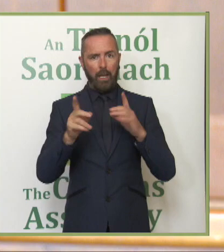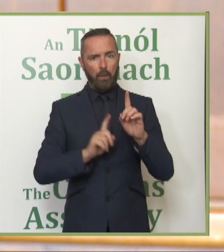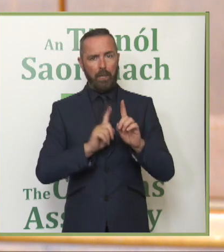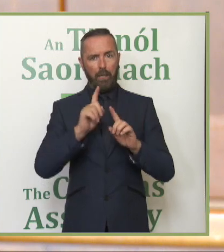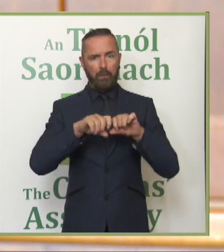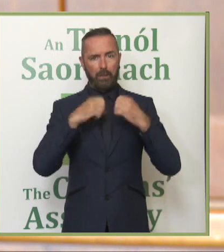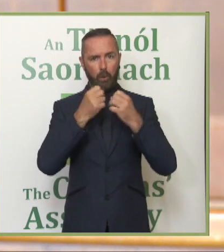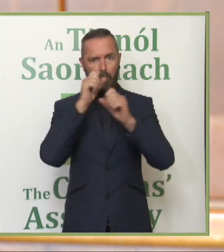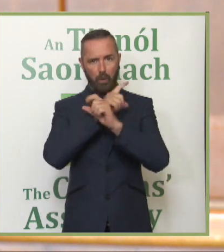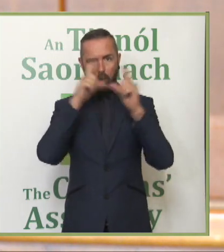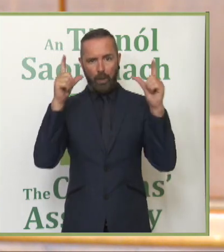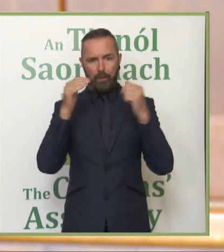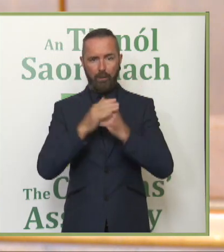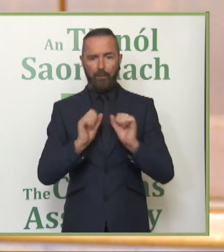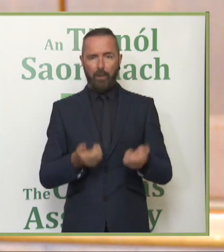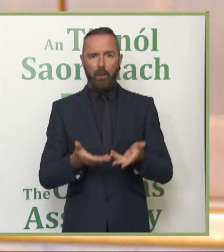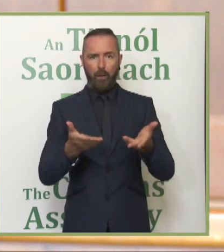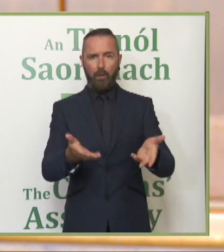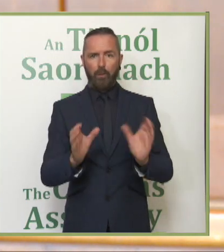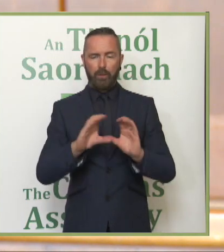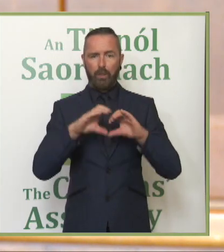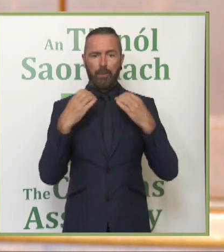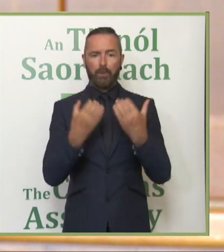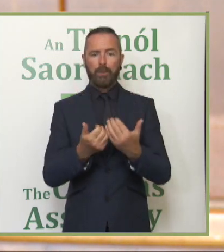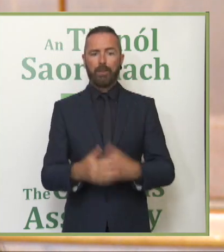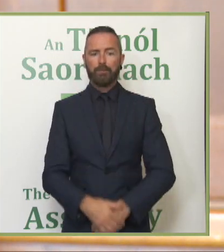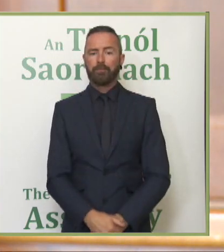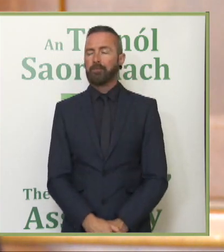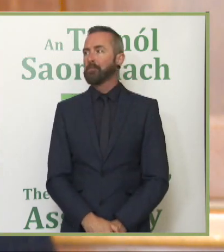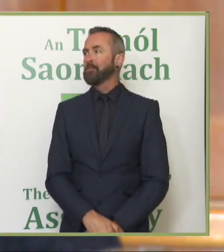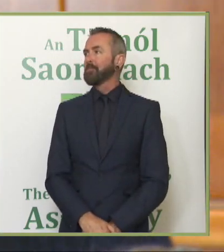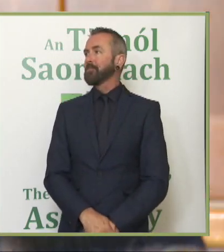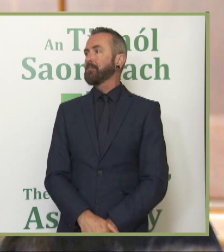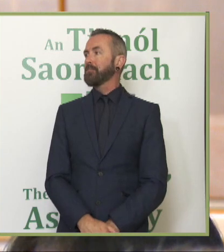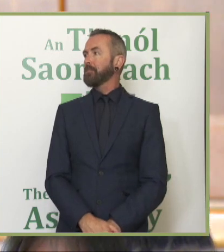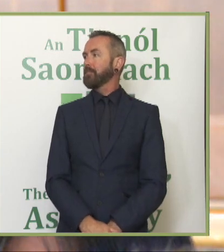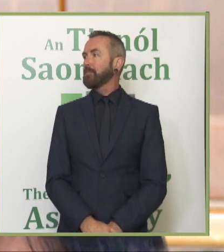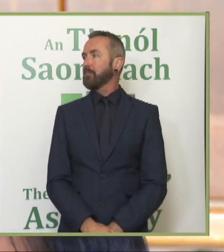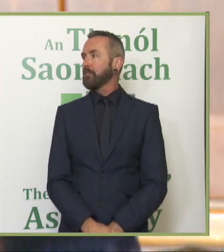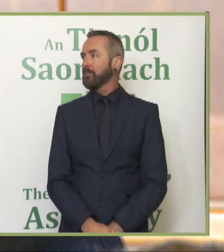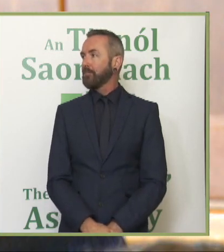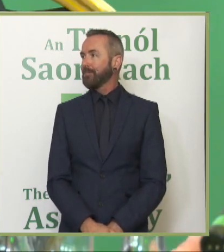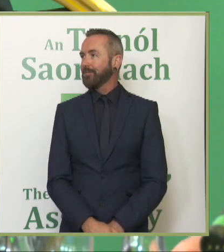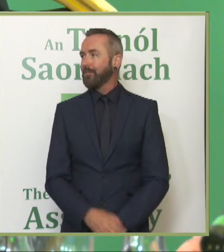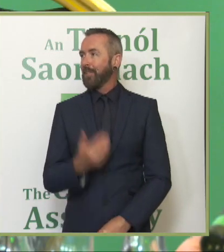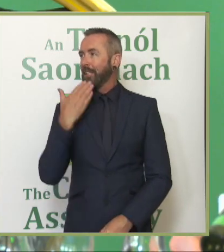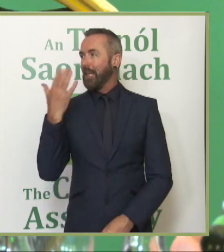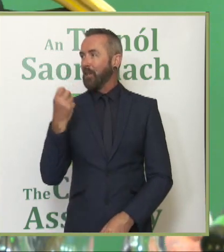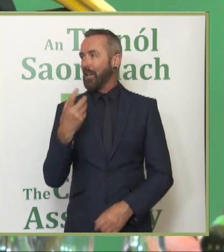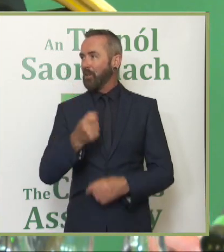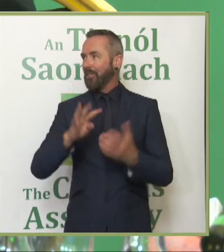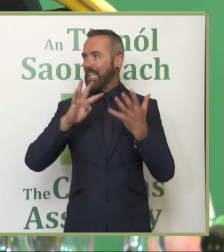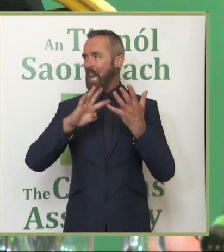social awareness of this community? Thank you. Thank you, Zane, and thank you for getting 9 questions in to get our one